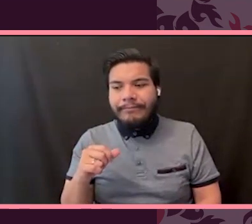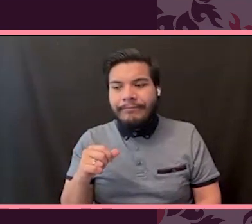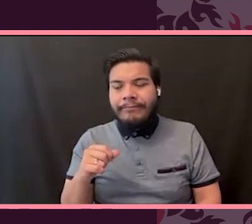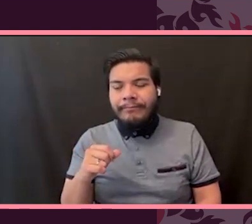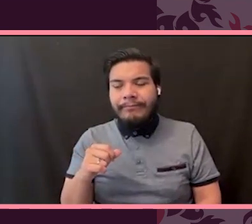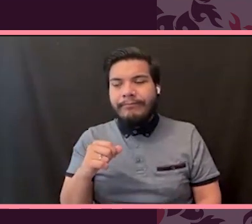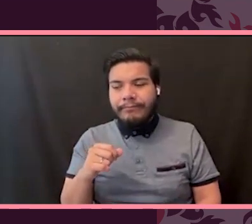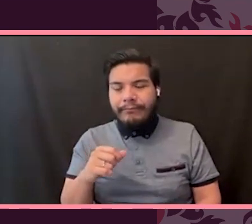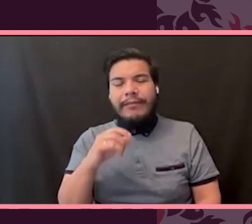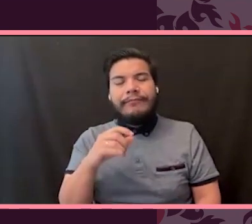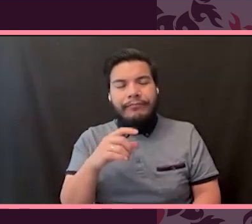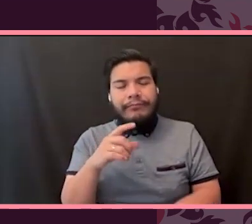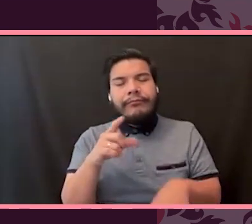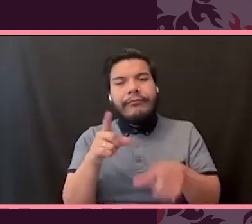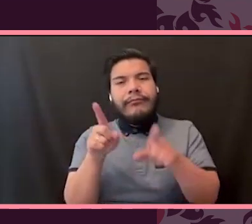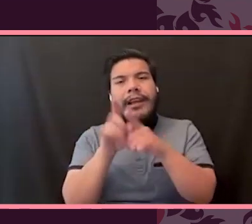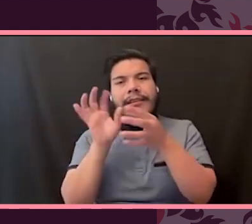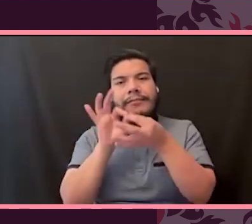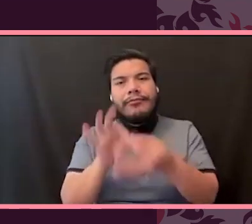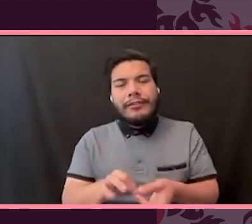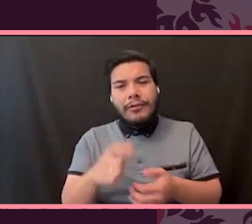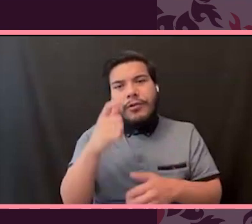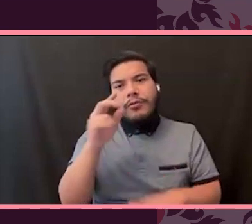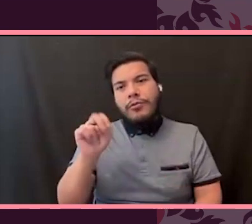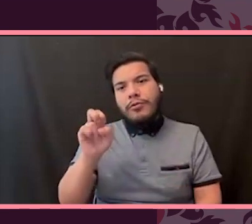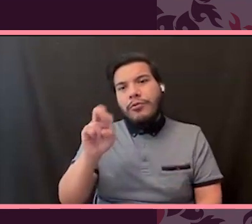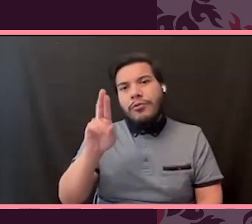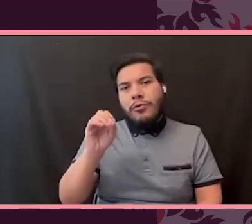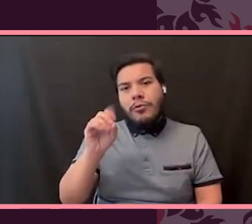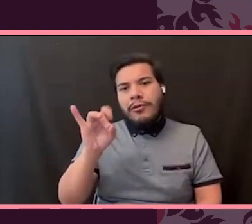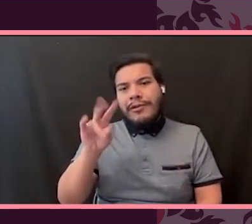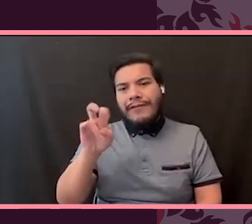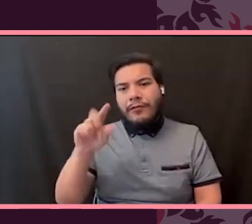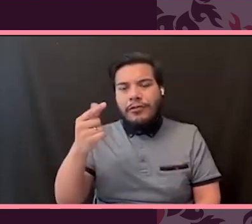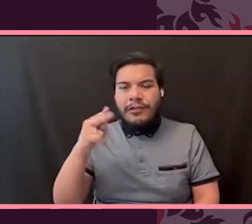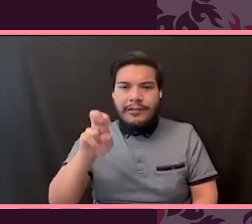As it pertains to neurodivergence and